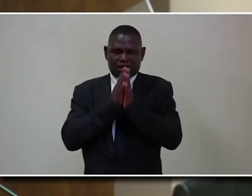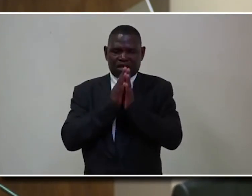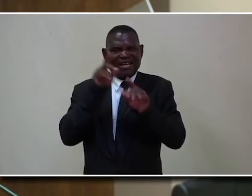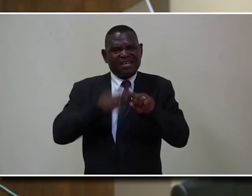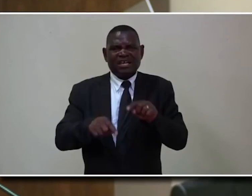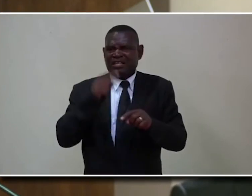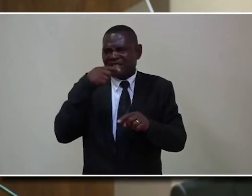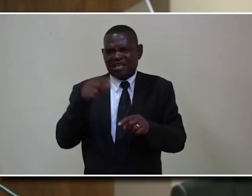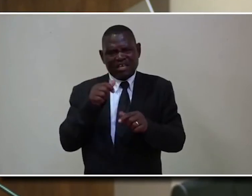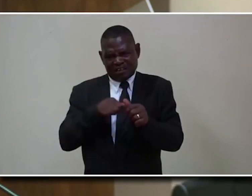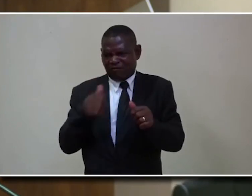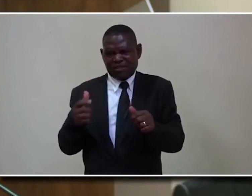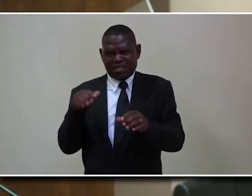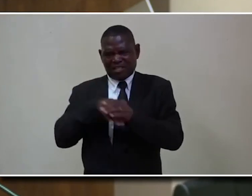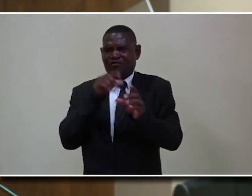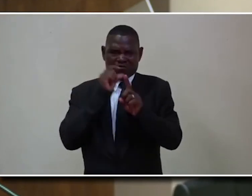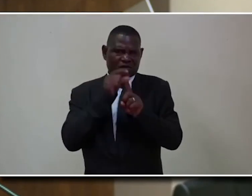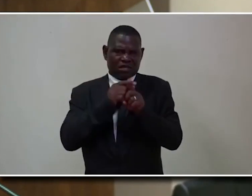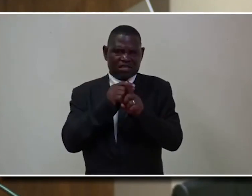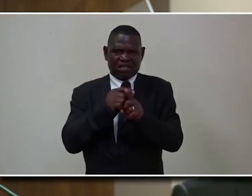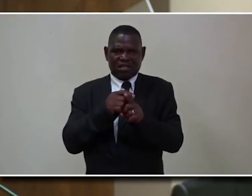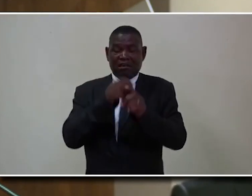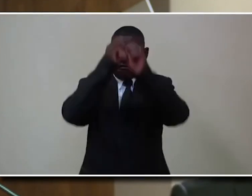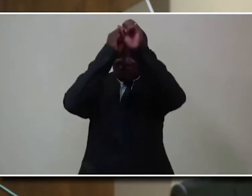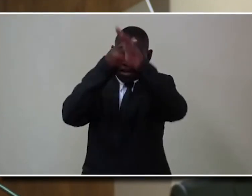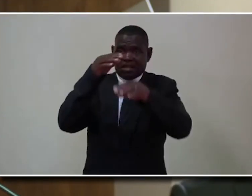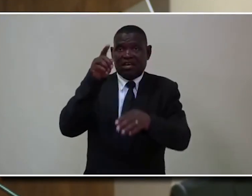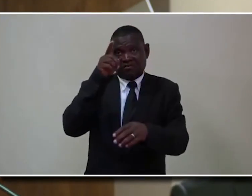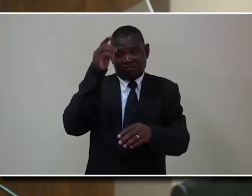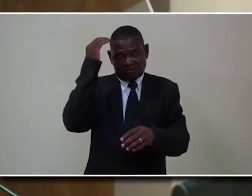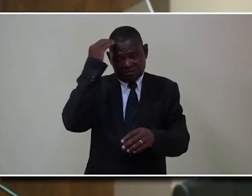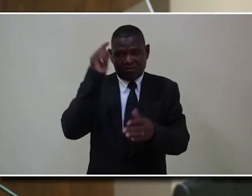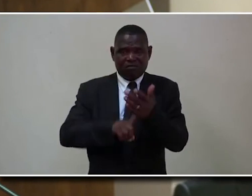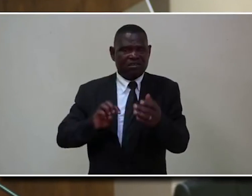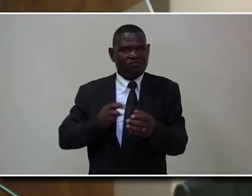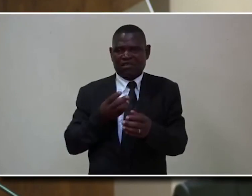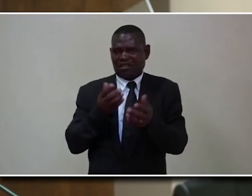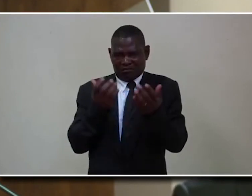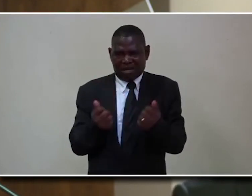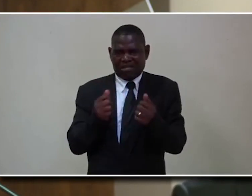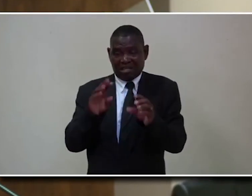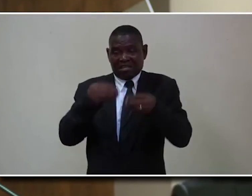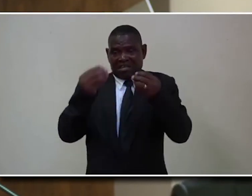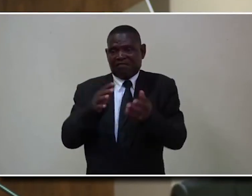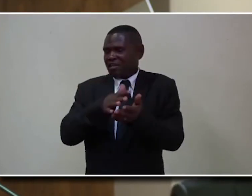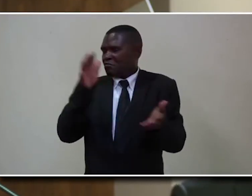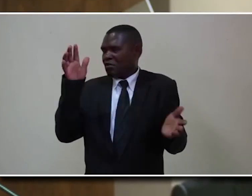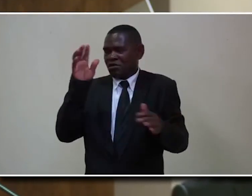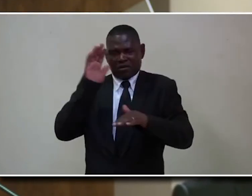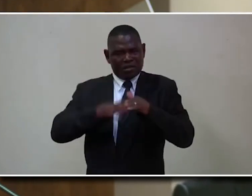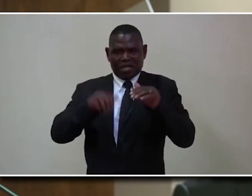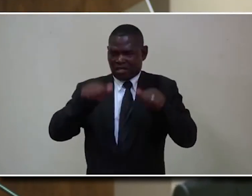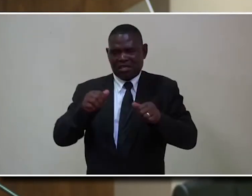everything in word. Stingate kuika zonse mmawu. Father, you know what we need. Mudziwa zonse wazathu. So give us much more than we can ask.